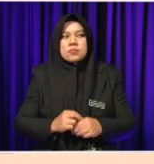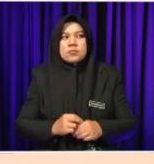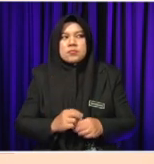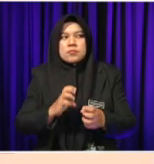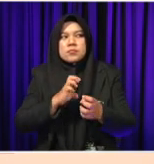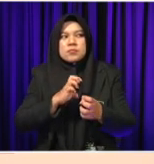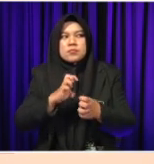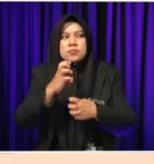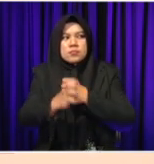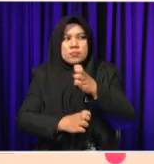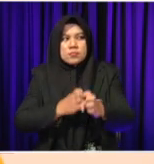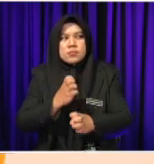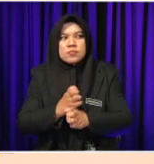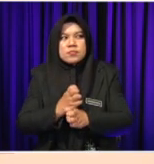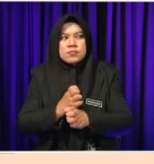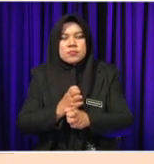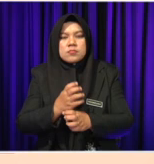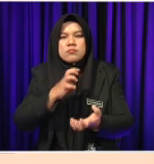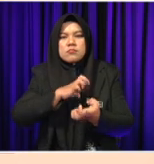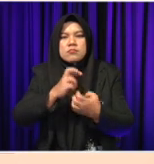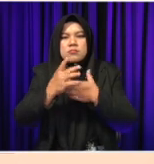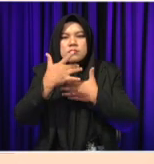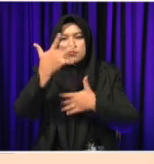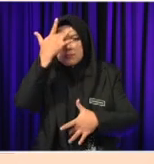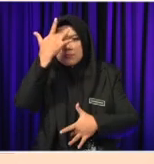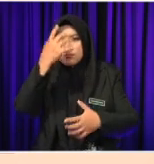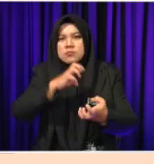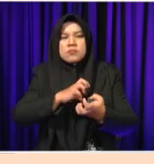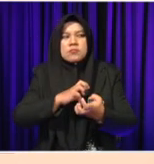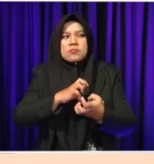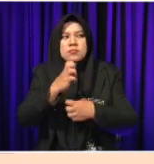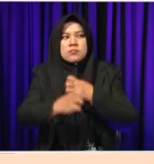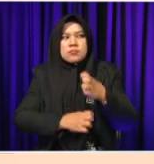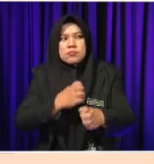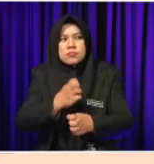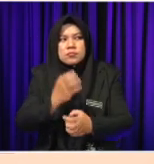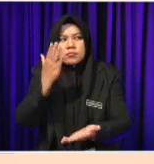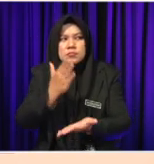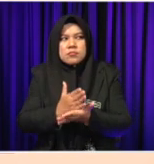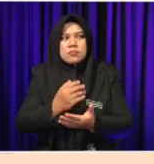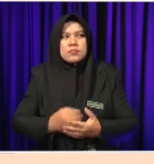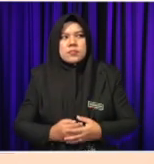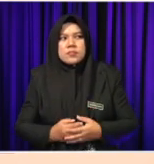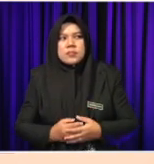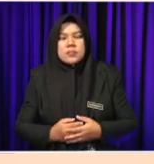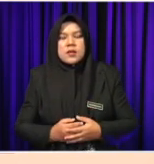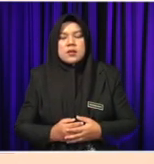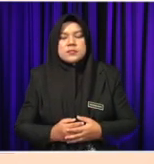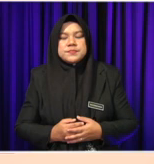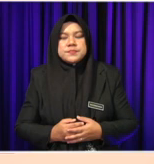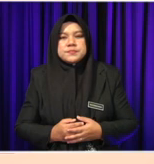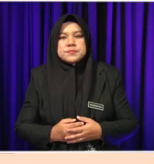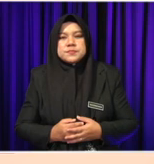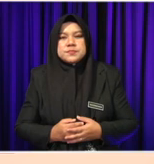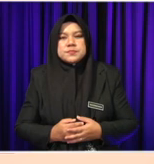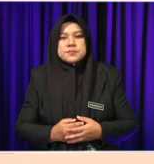earth? Why we are hurting the earth? Stop. All right, stop. Can I have Mia to continue, Mia? Yes. Over to you,